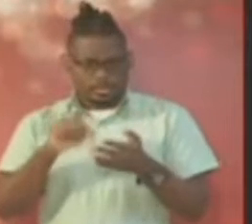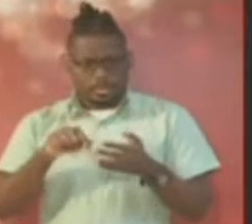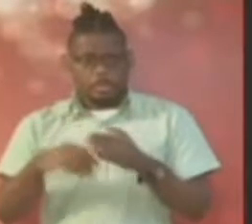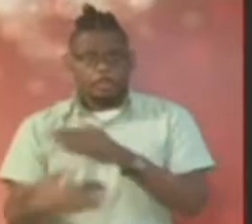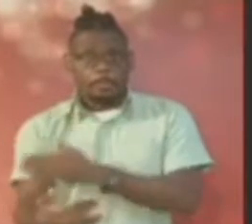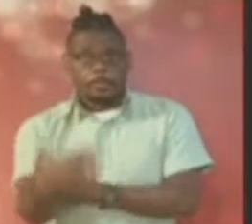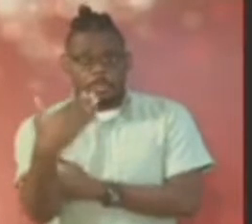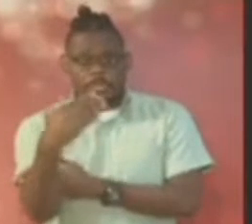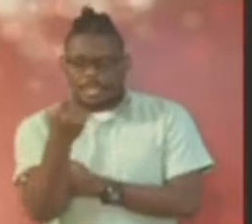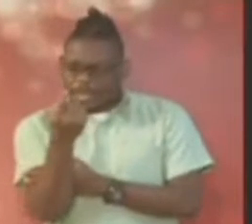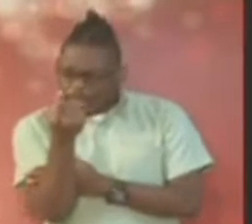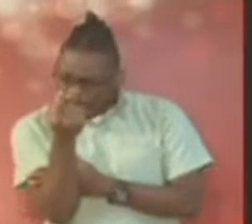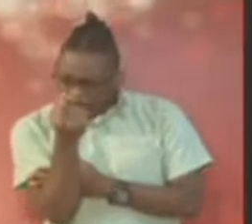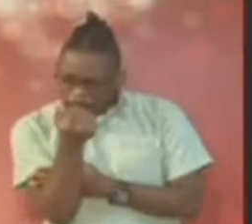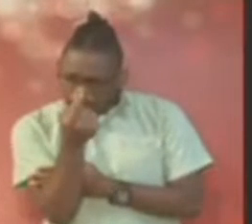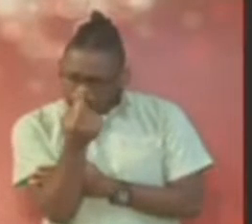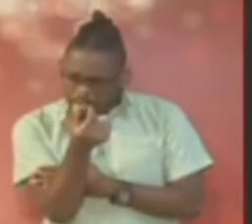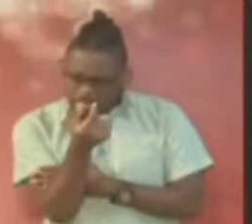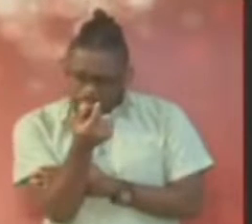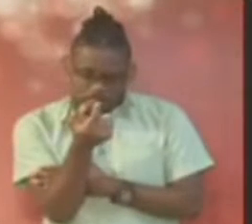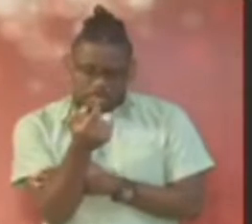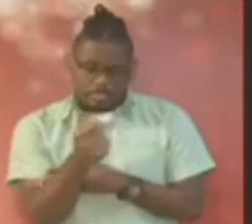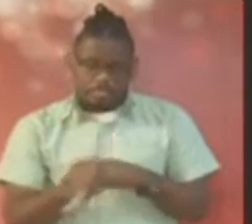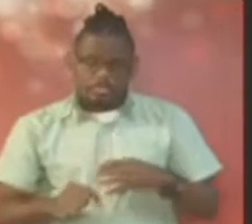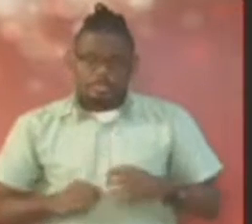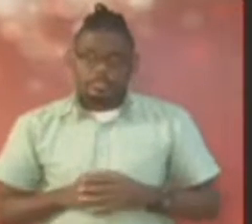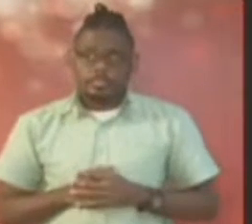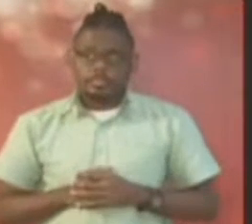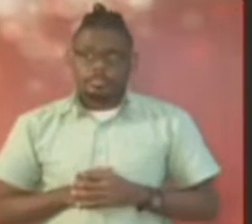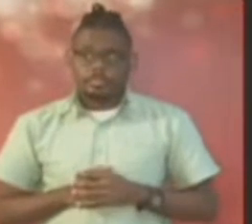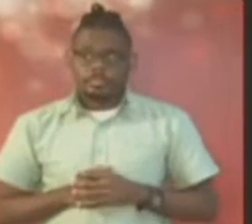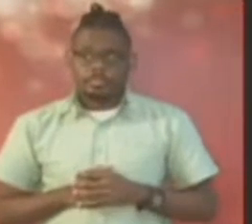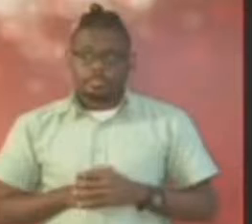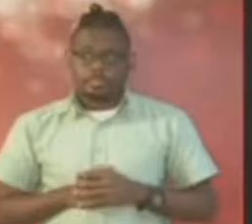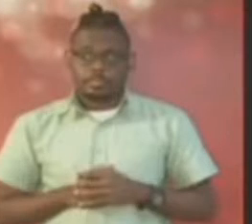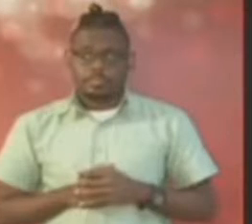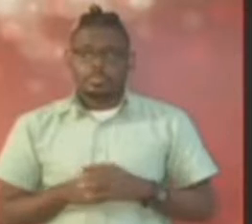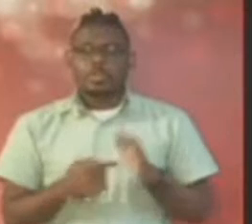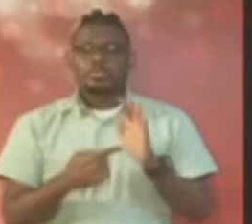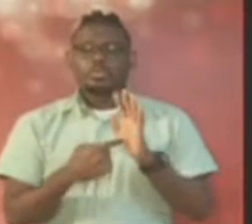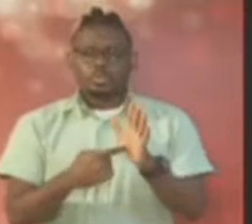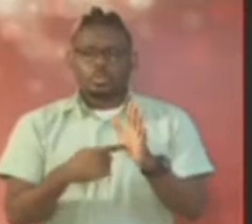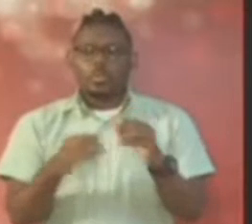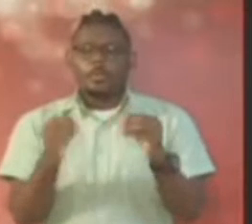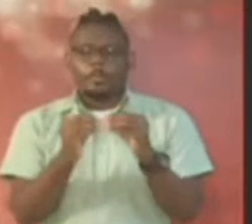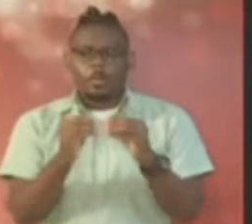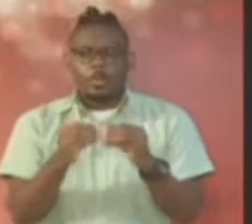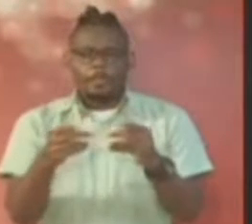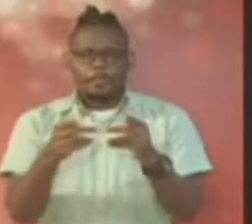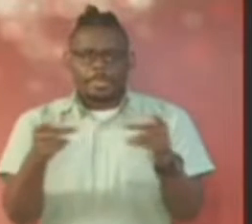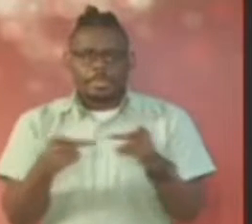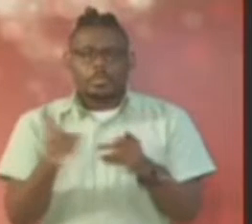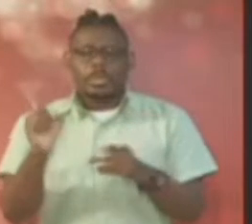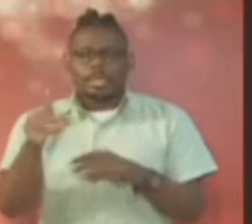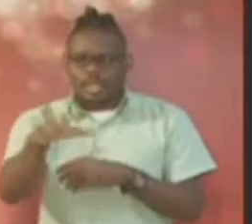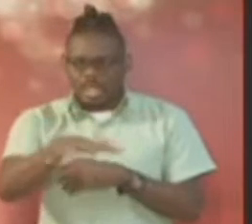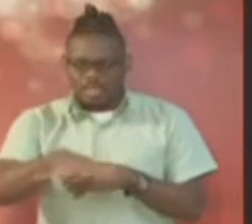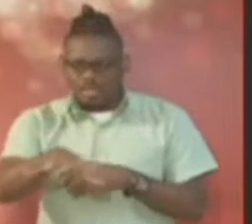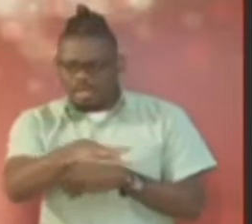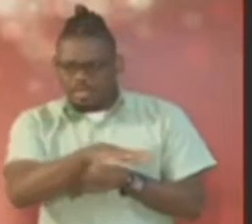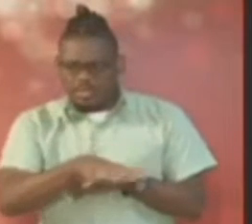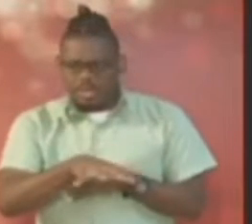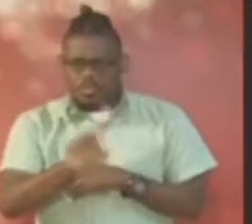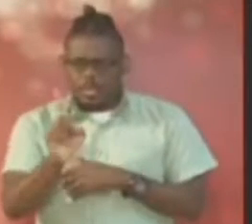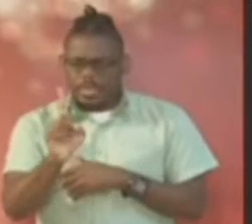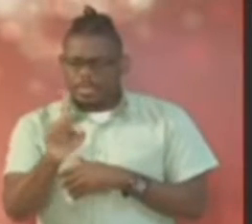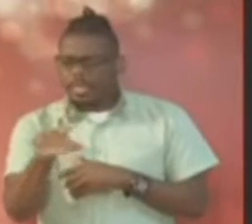and expand a little on the geographic component of our epidemiologic update. As such, my component giving the